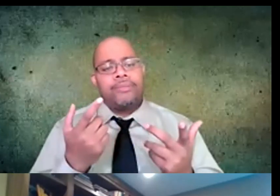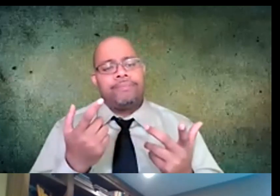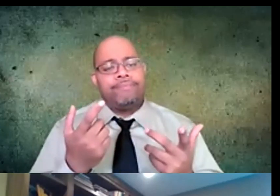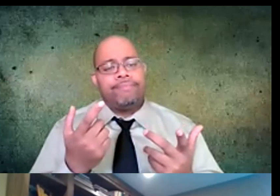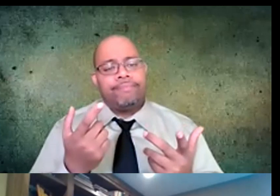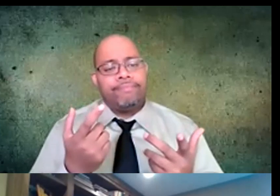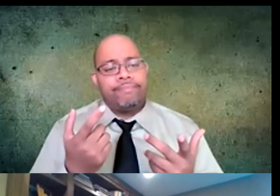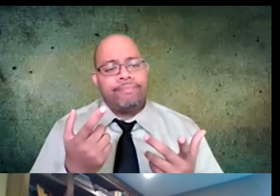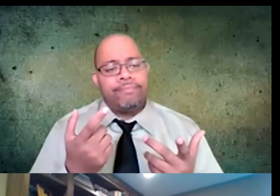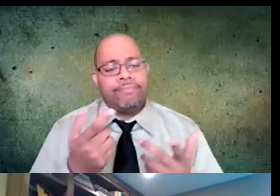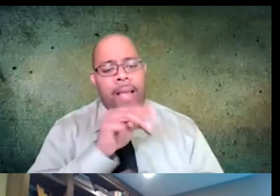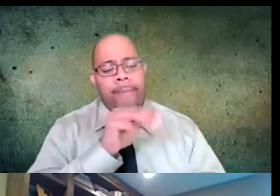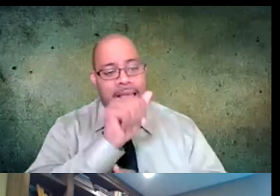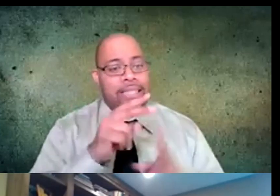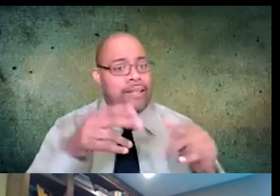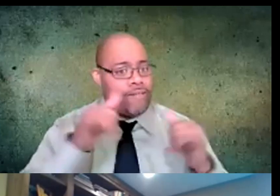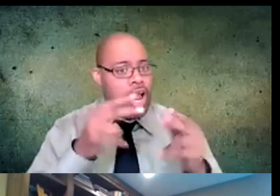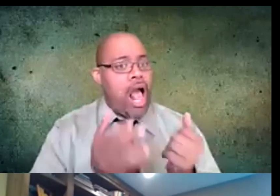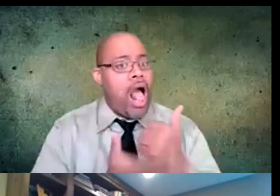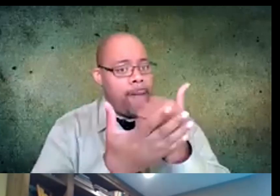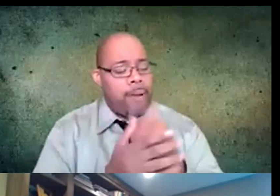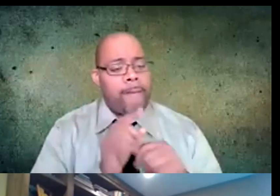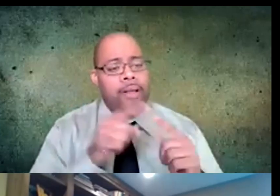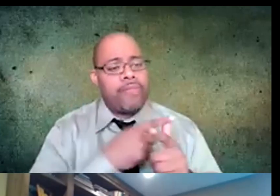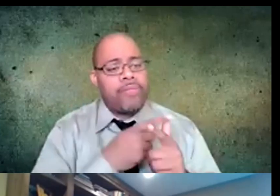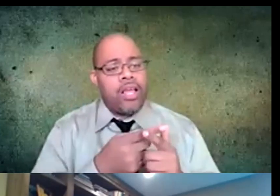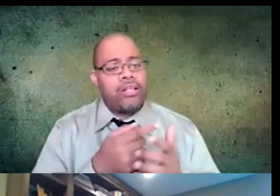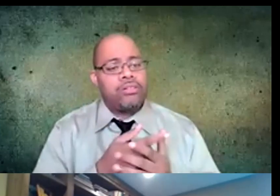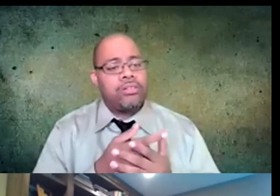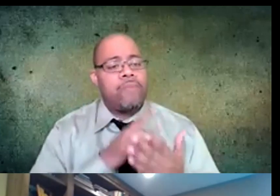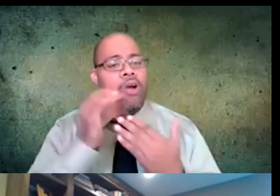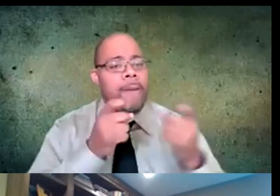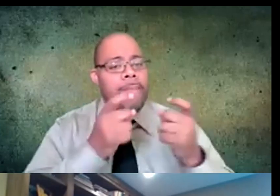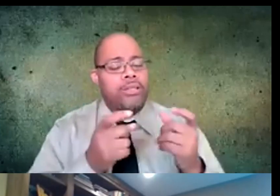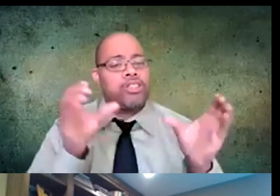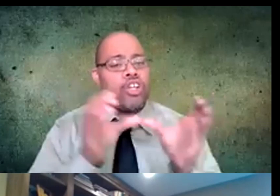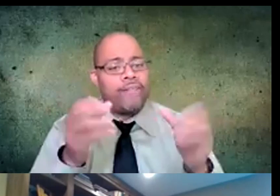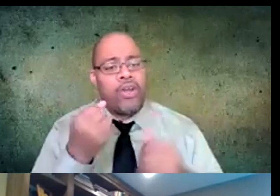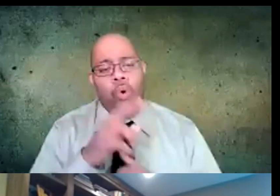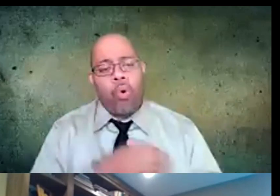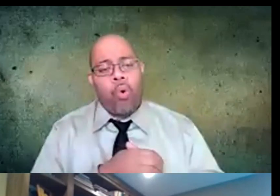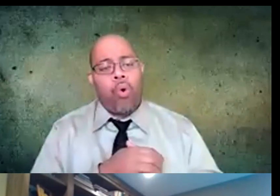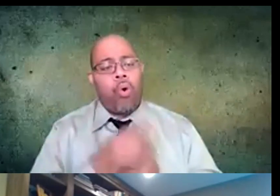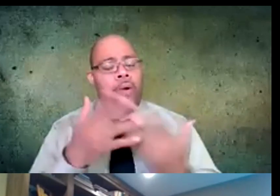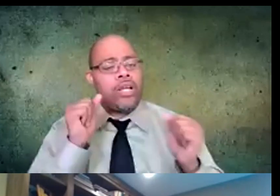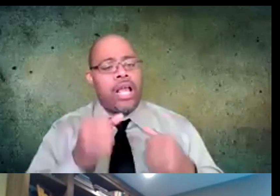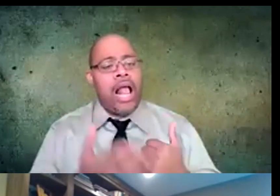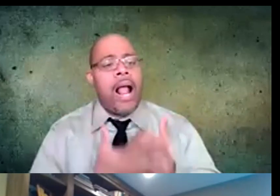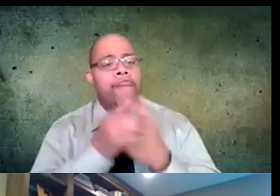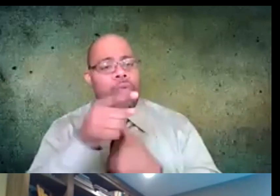a MBA will still be very helpful, but then a project management certificate or what have you could also help